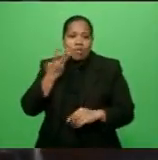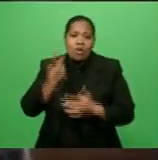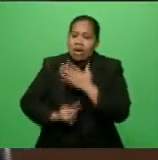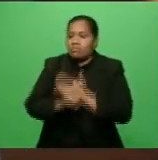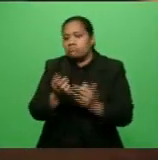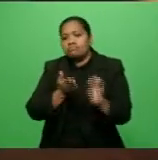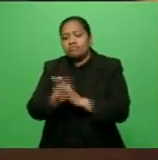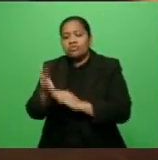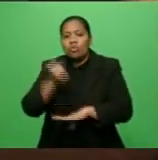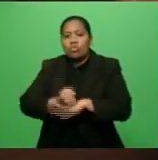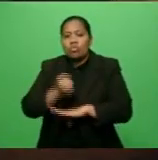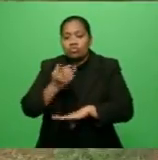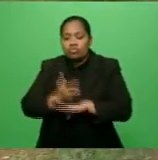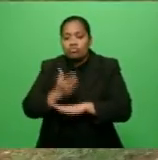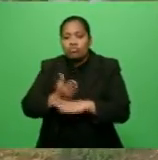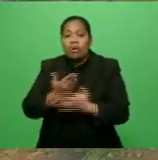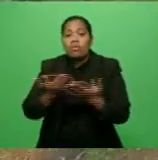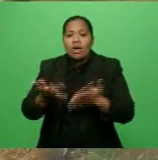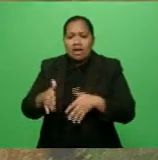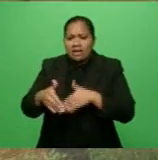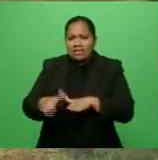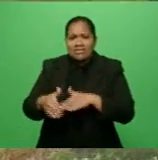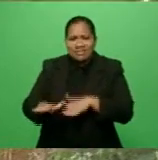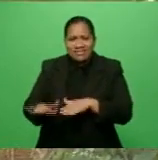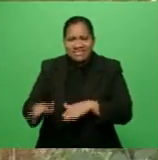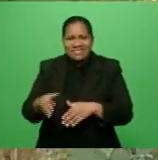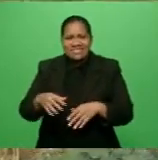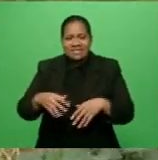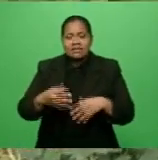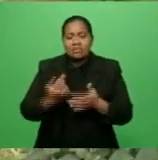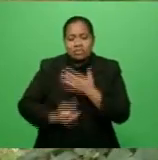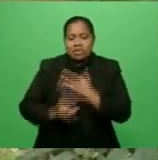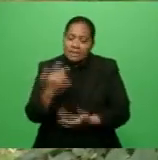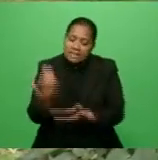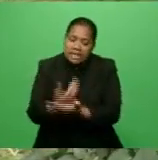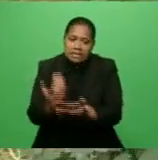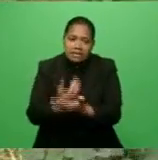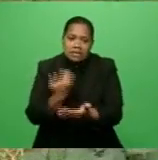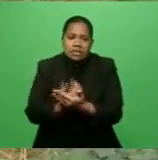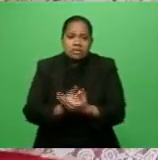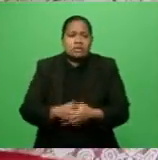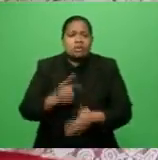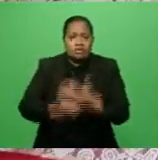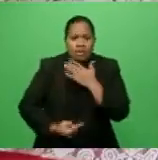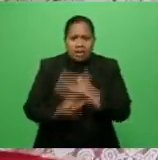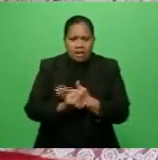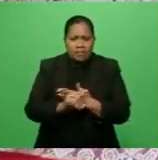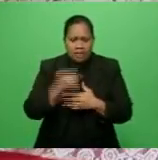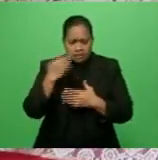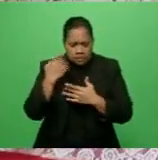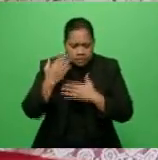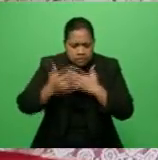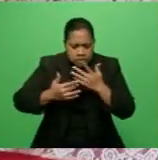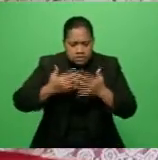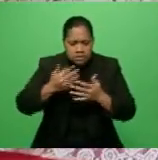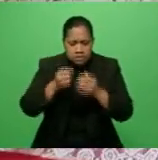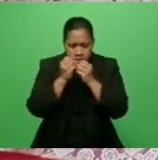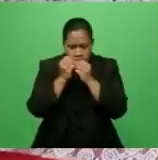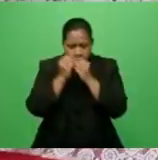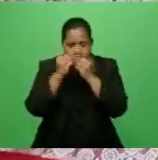In 2018, the idea of a commercial fish pond quite literally came to her in a dream. That I'm throwing the